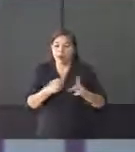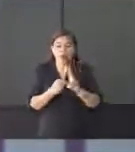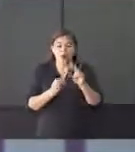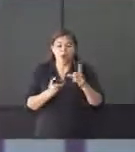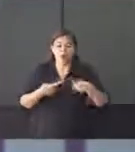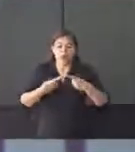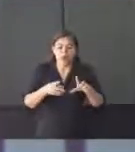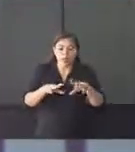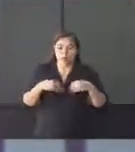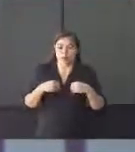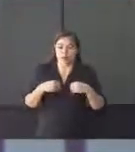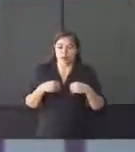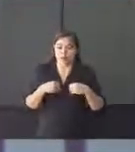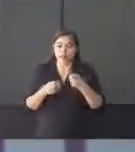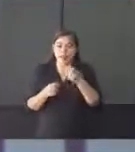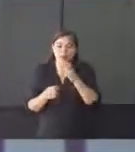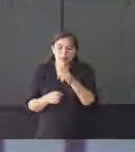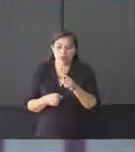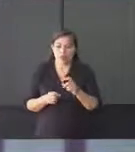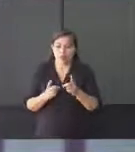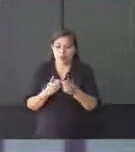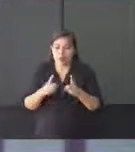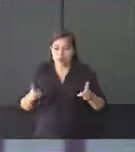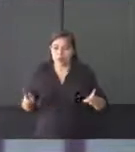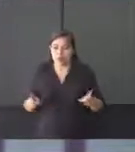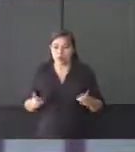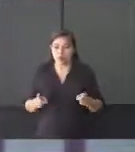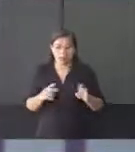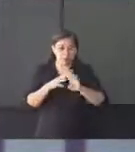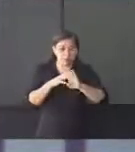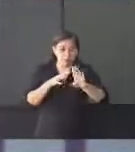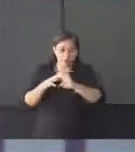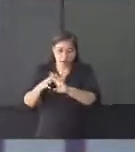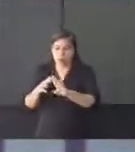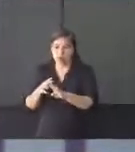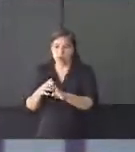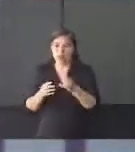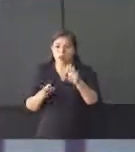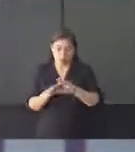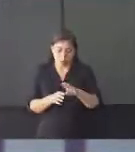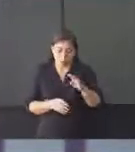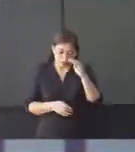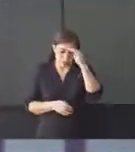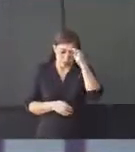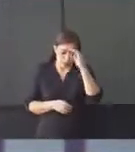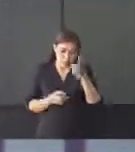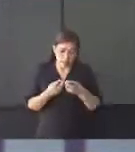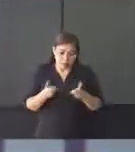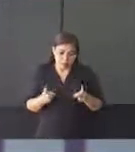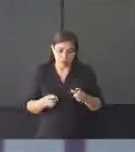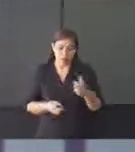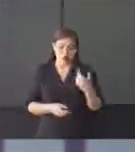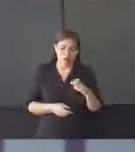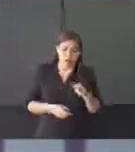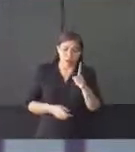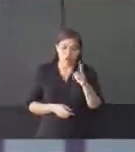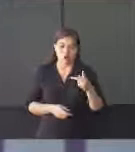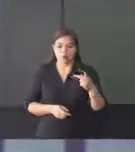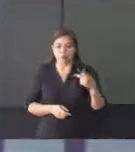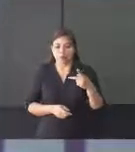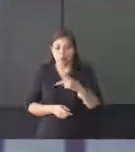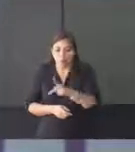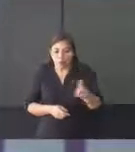won't receive you. Migrations are indicators of development. Migrations are indicators of wealth.